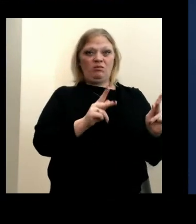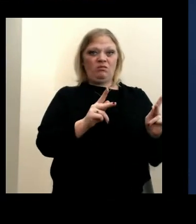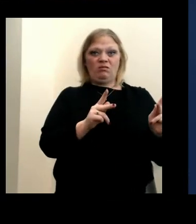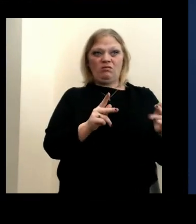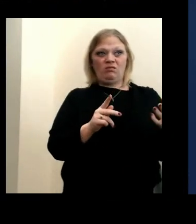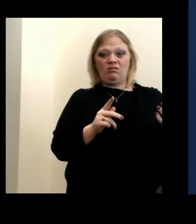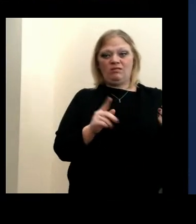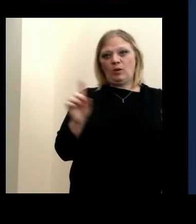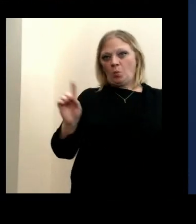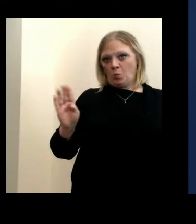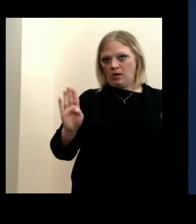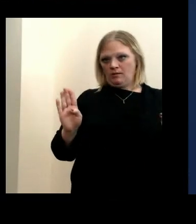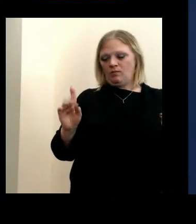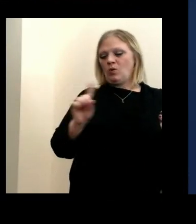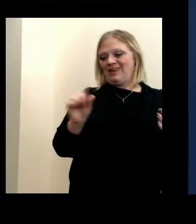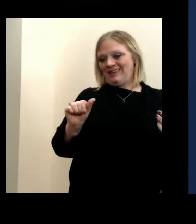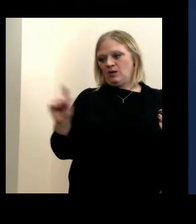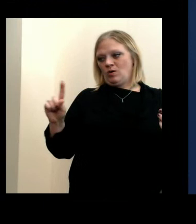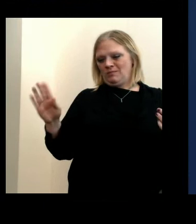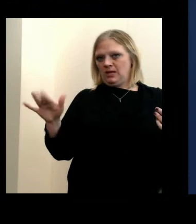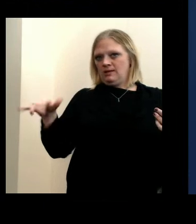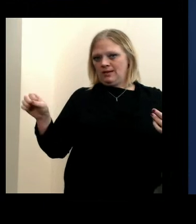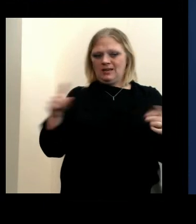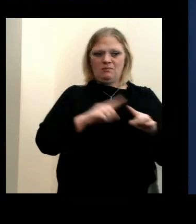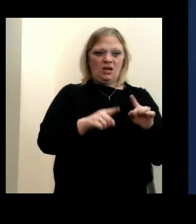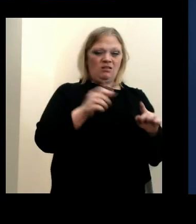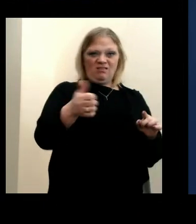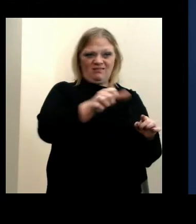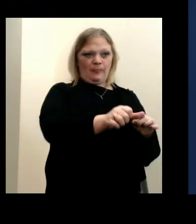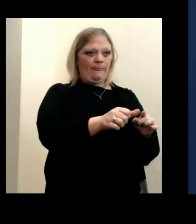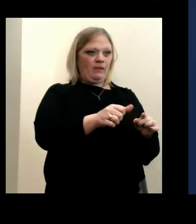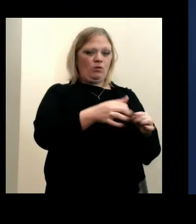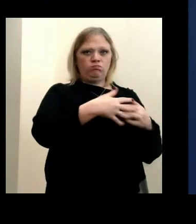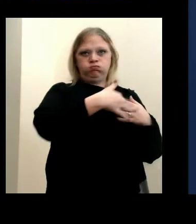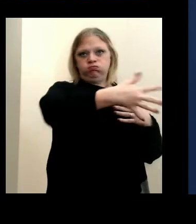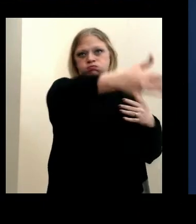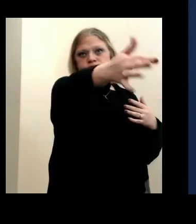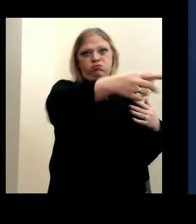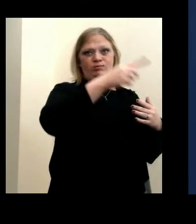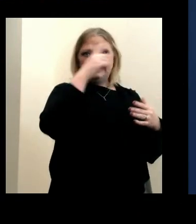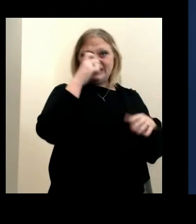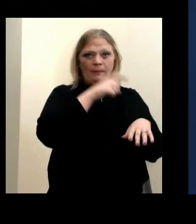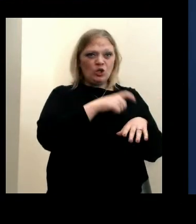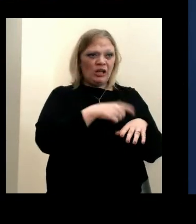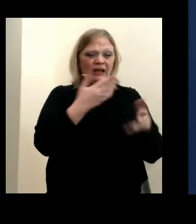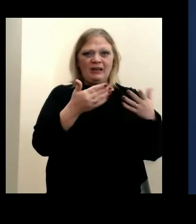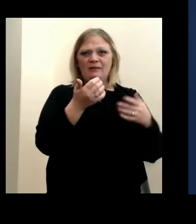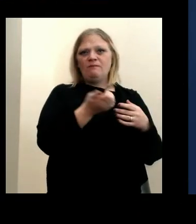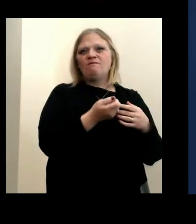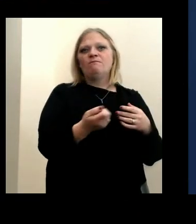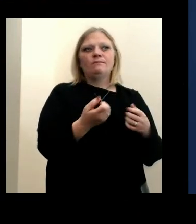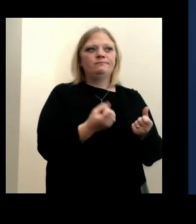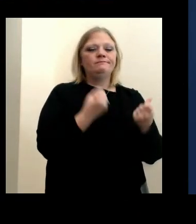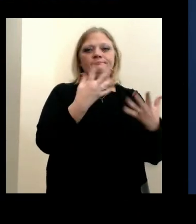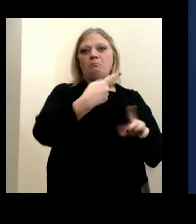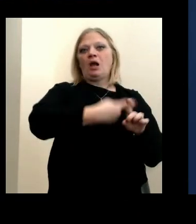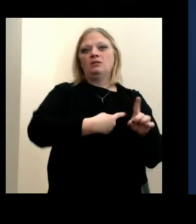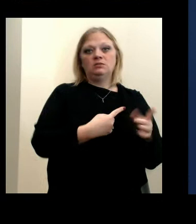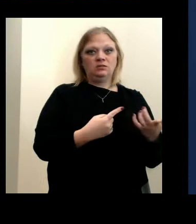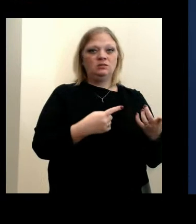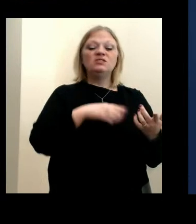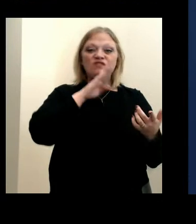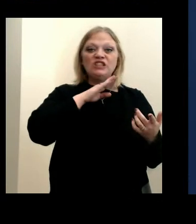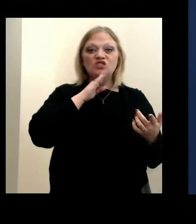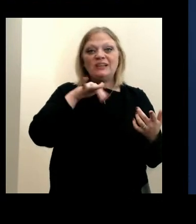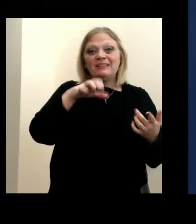or beyond until months from now, probably the summer. So I know that's very, very frustrating. We're frustrated too.